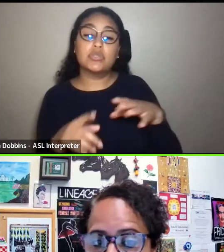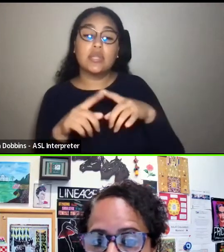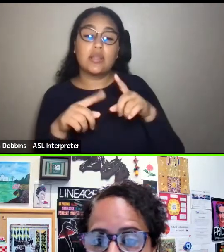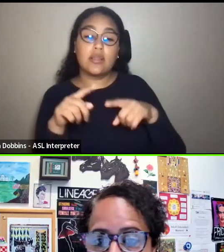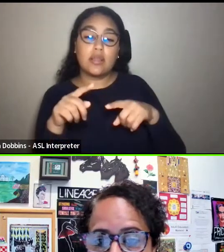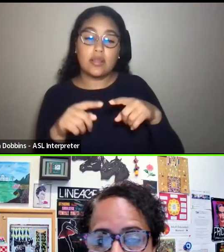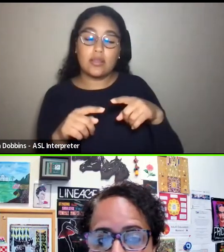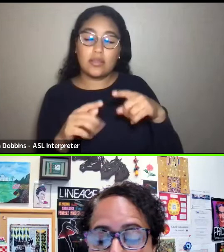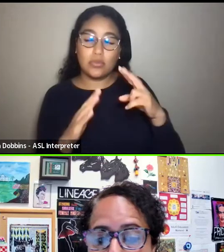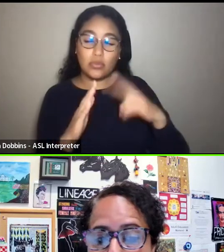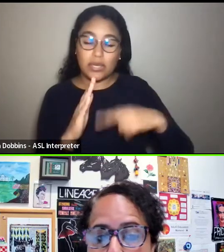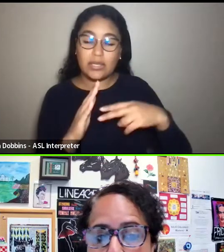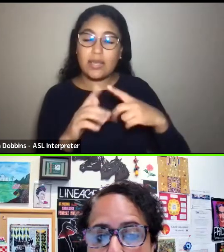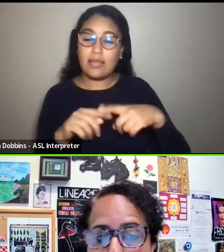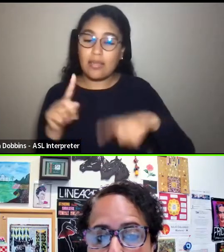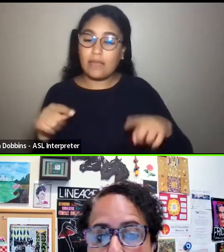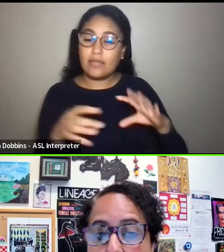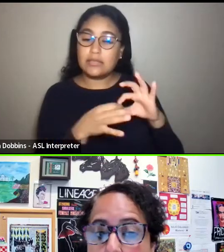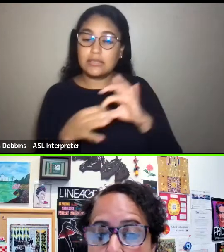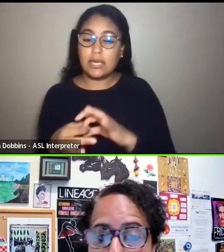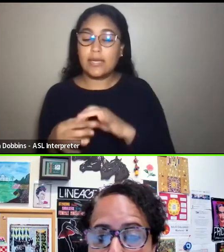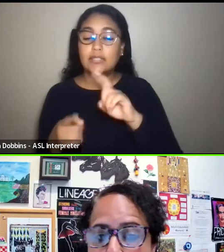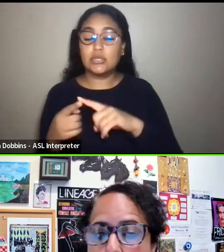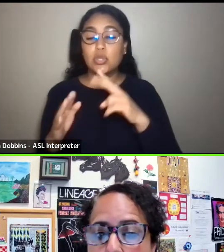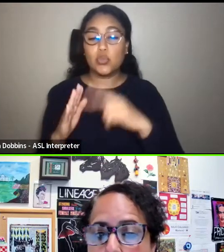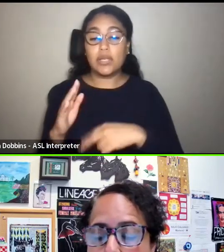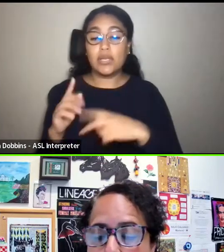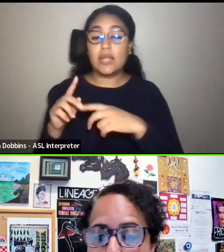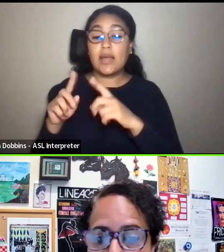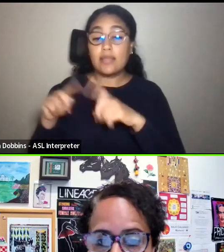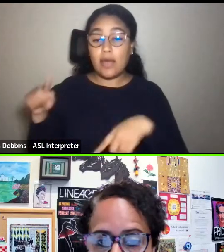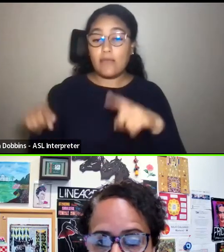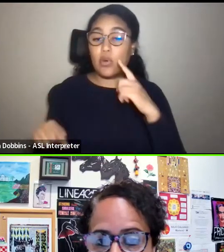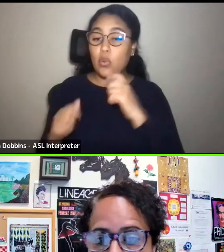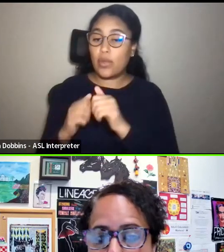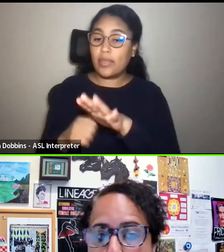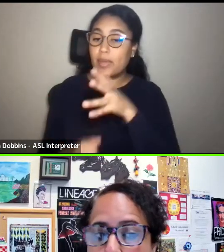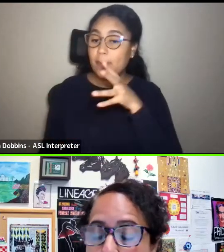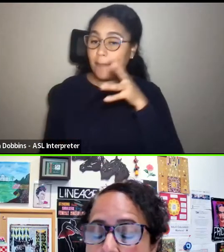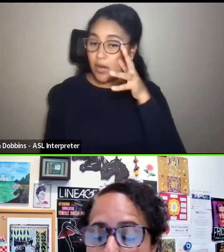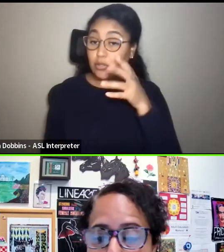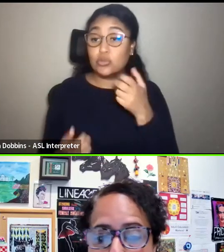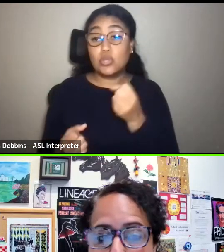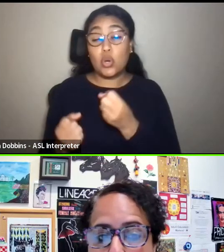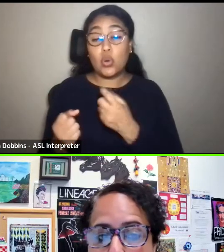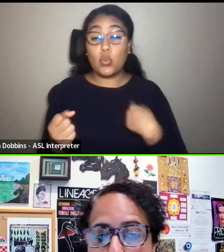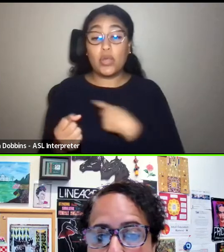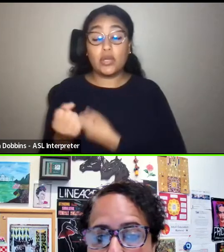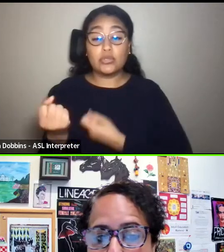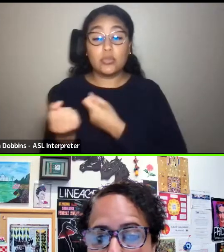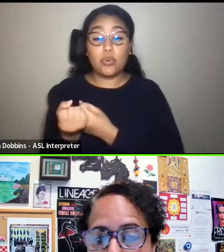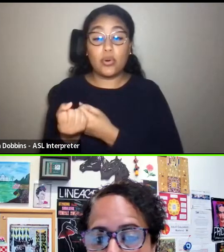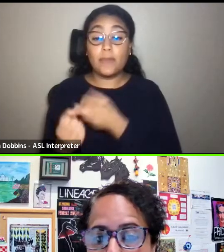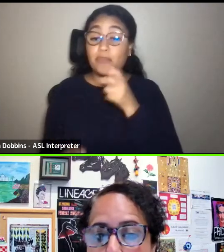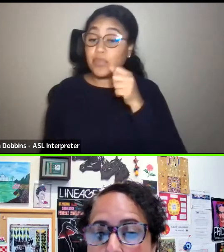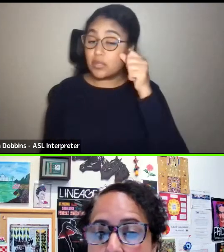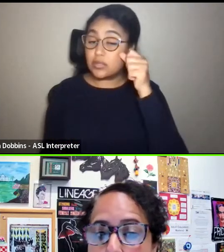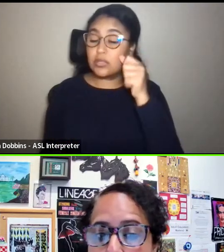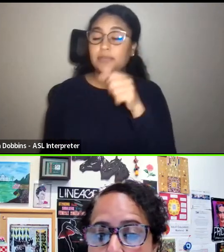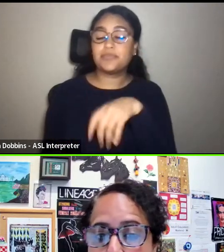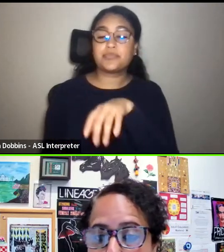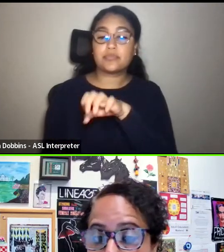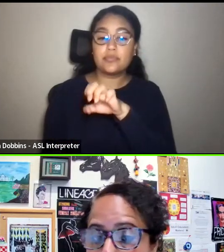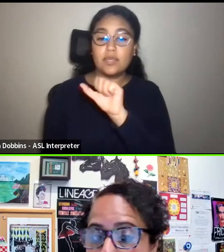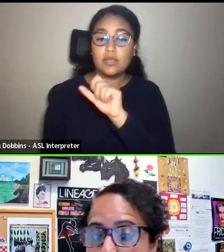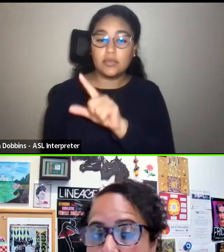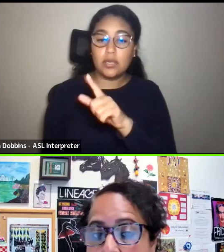academic success are often tied to the literacy levels of their parents, and we are working diligently to support not only the adult ESL community, but